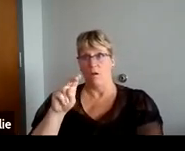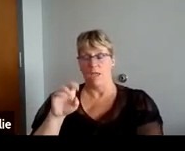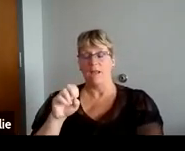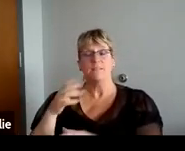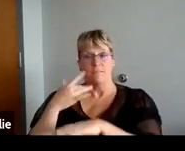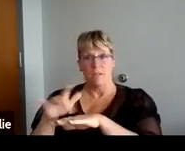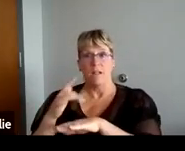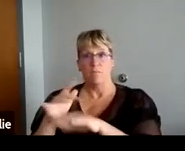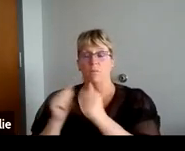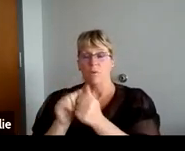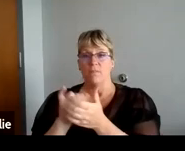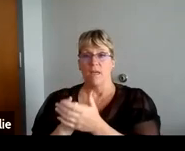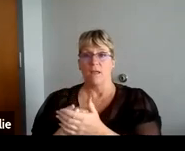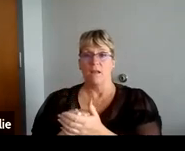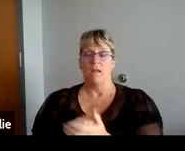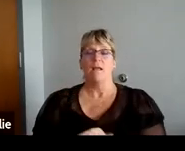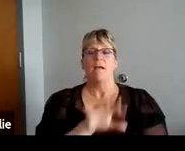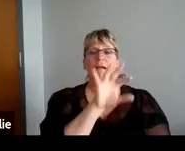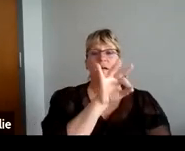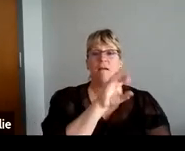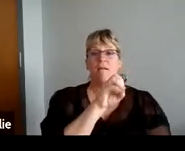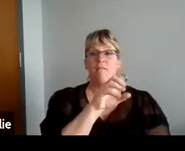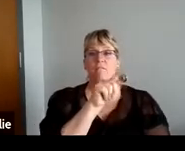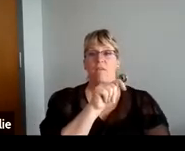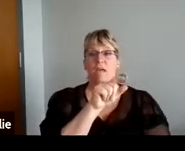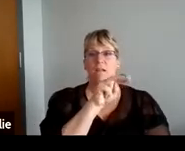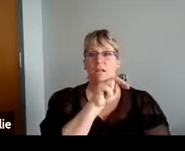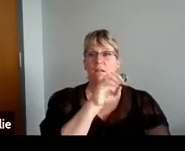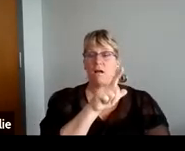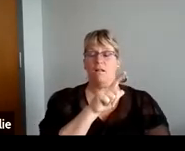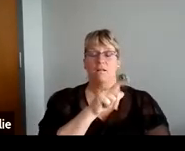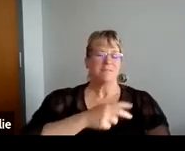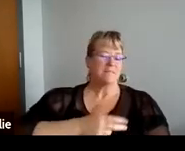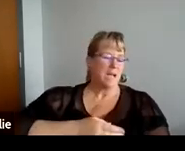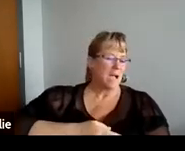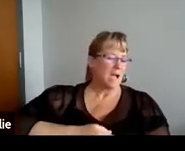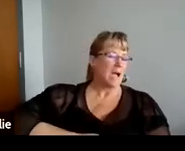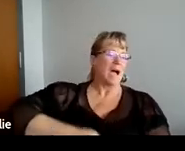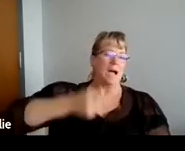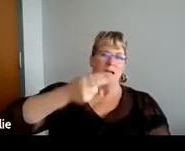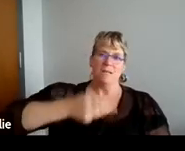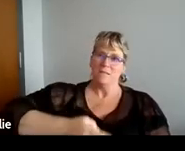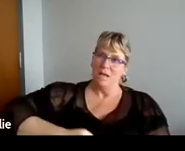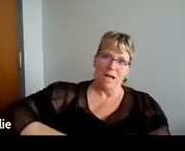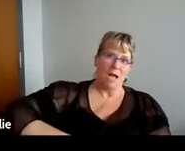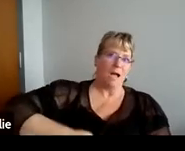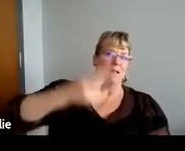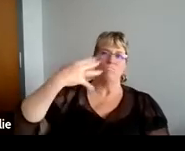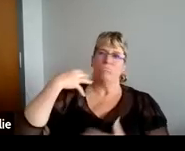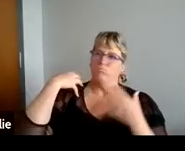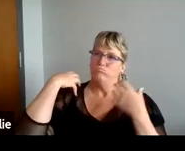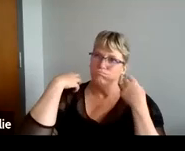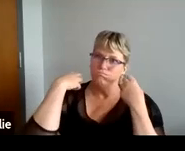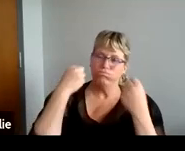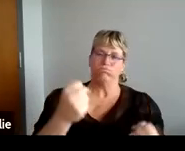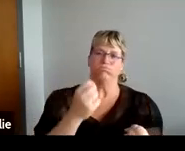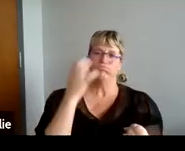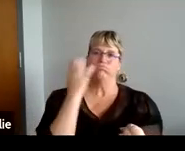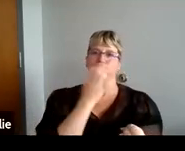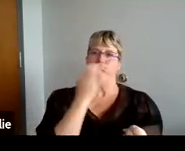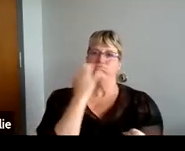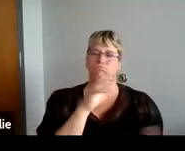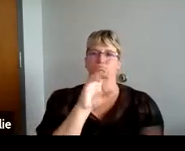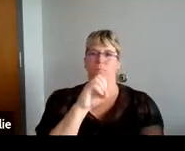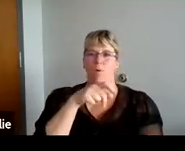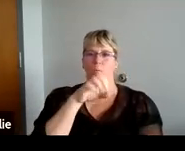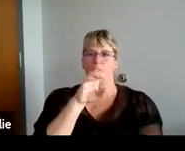regard. Fentanyl is being found. Fentanyl is a highly, highly potent opioid, and it's being found